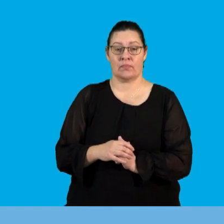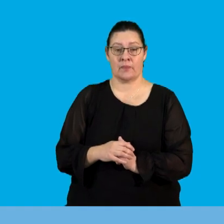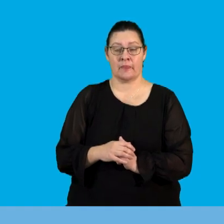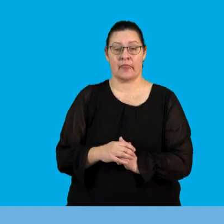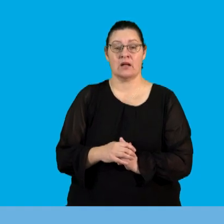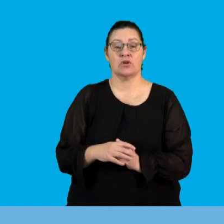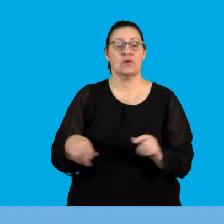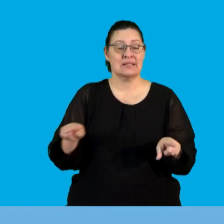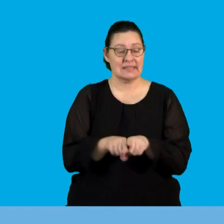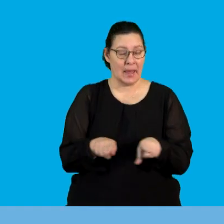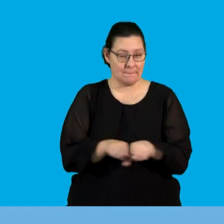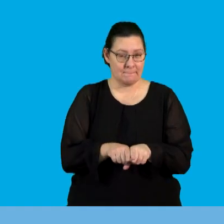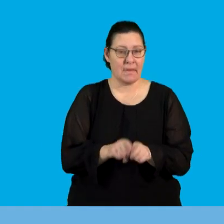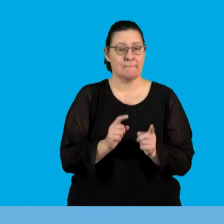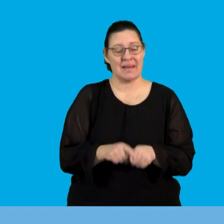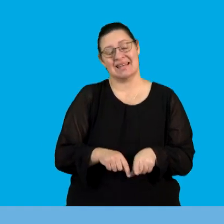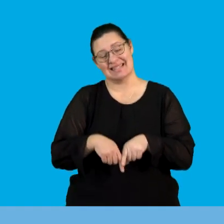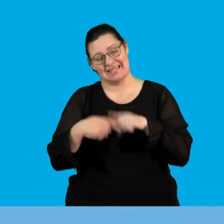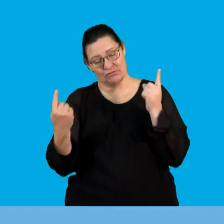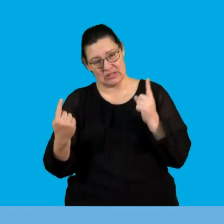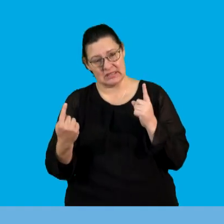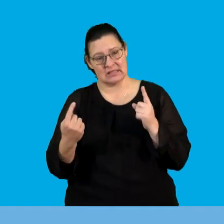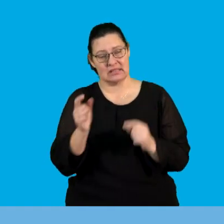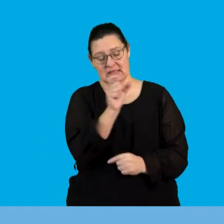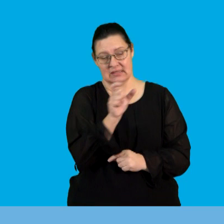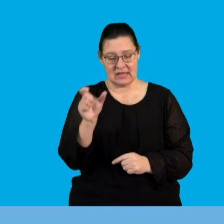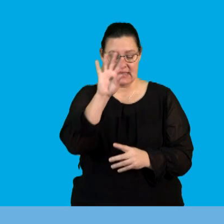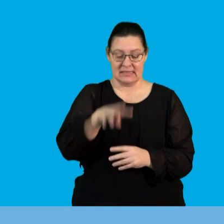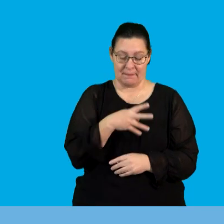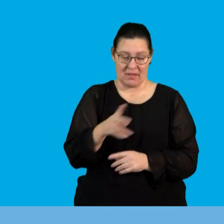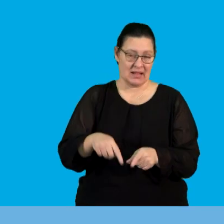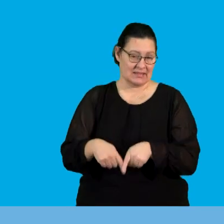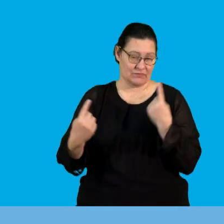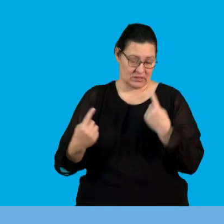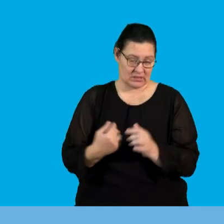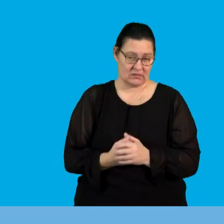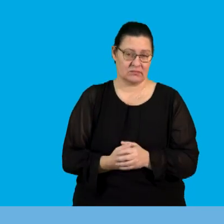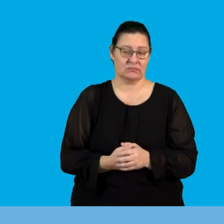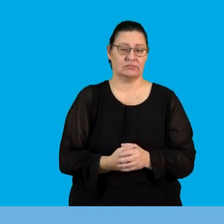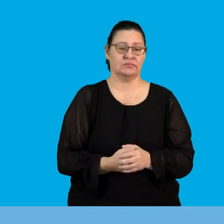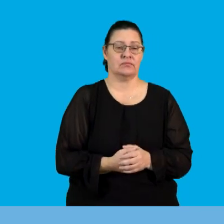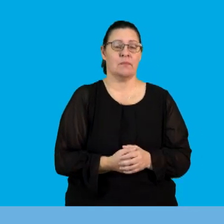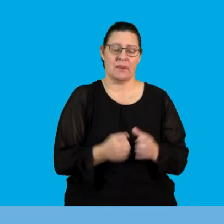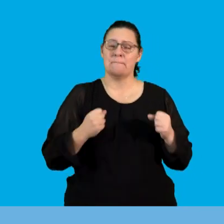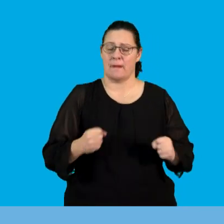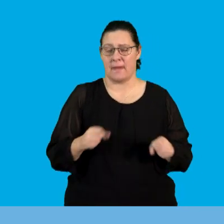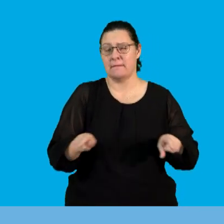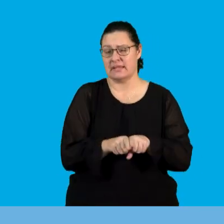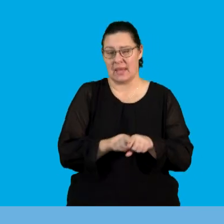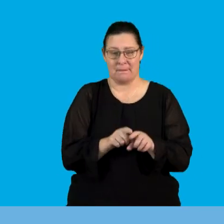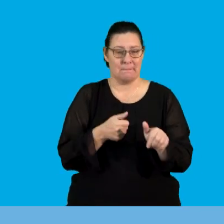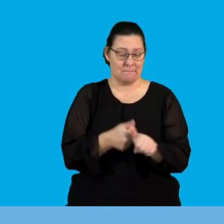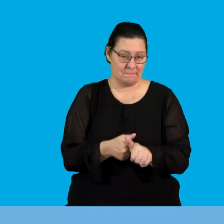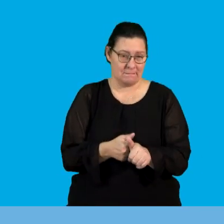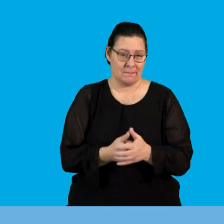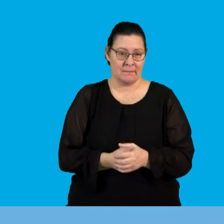We are asked again the very same thing, but then of a different equation and a different table. We need to now complete by providing